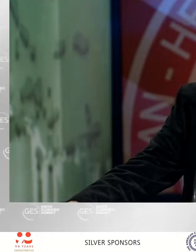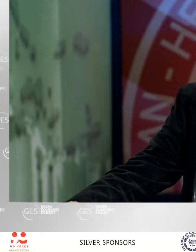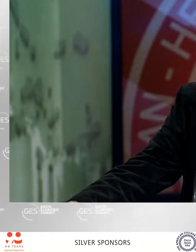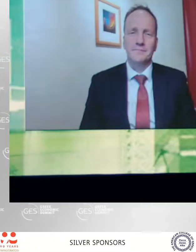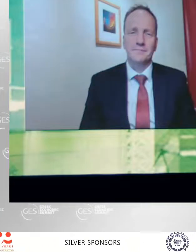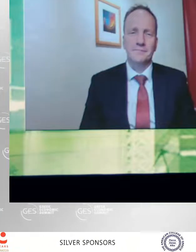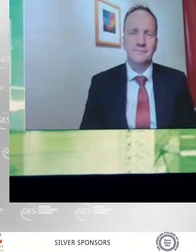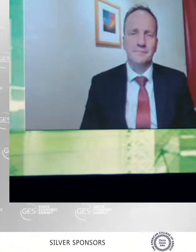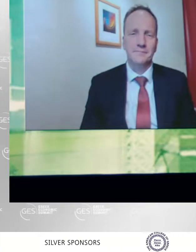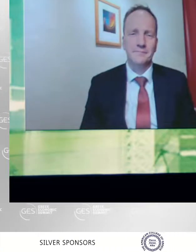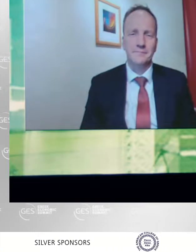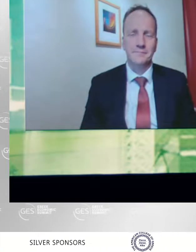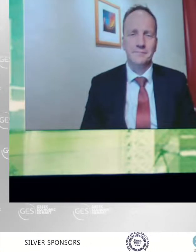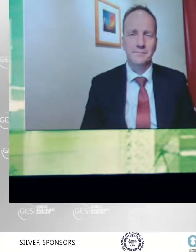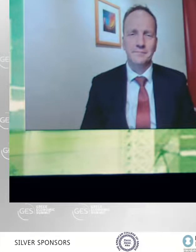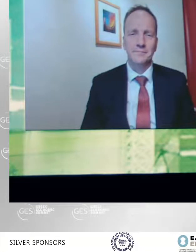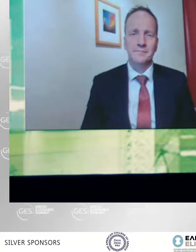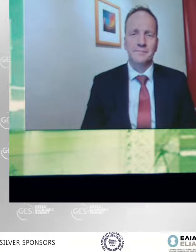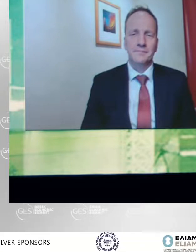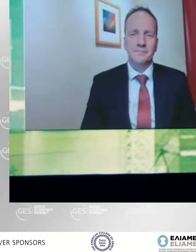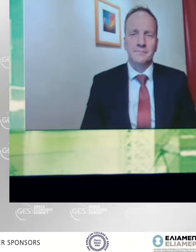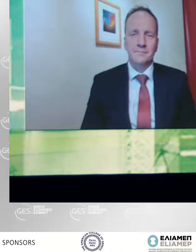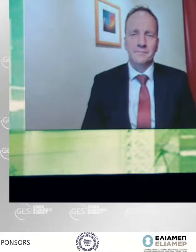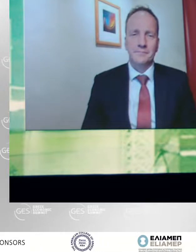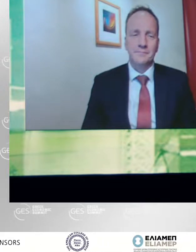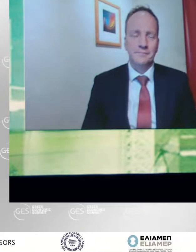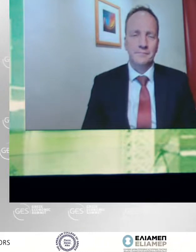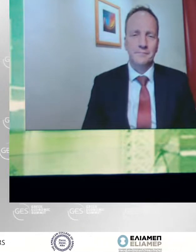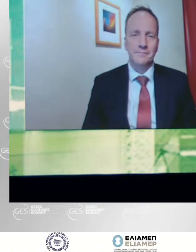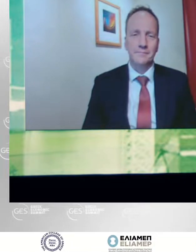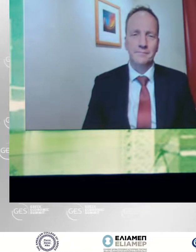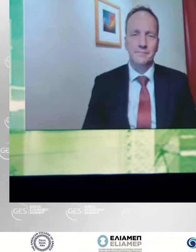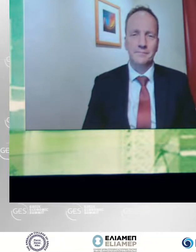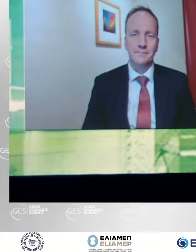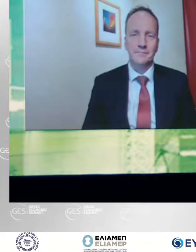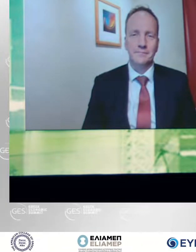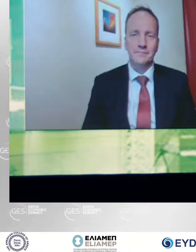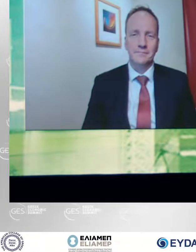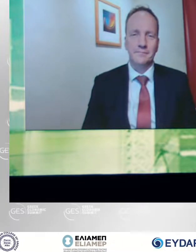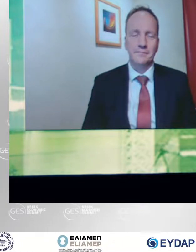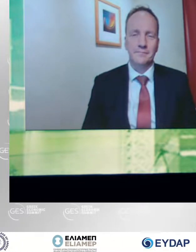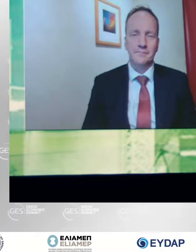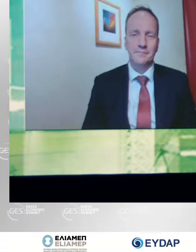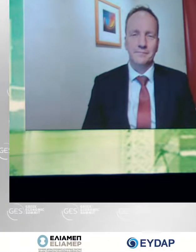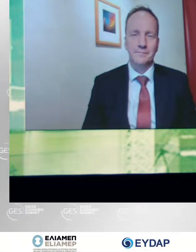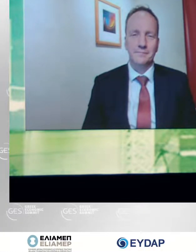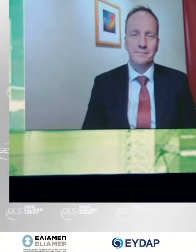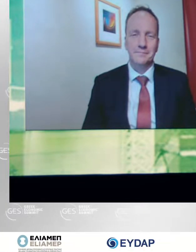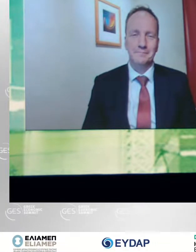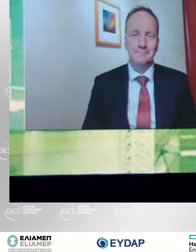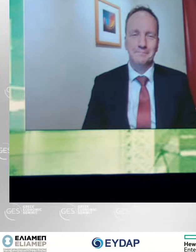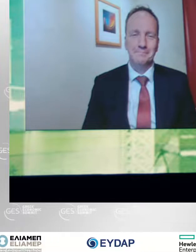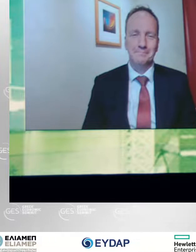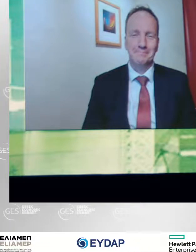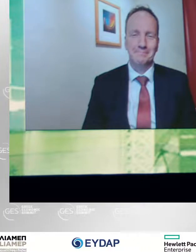considered in the past years to be the European think tank that can actually stand up to the American ones and even